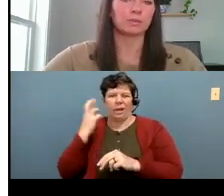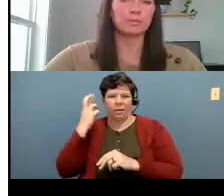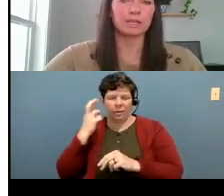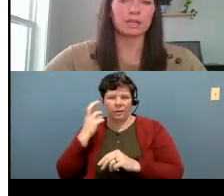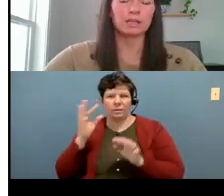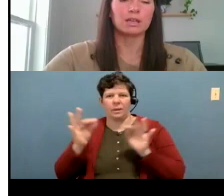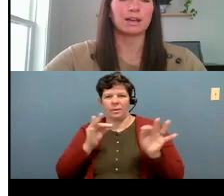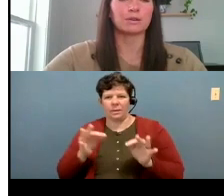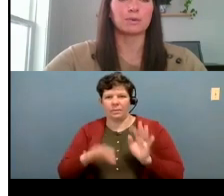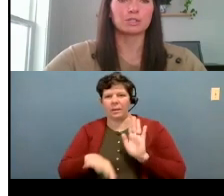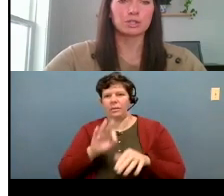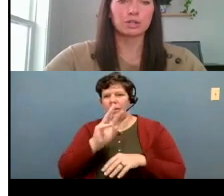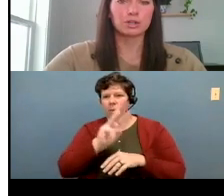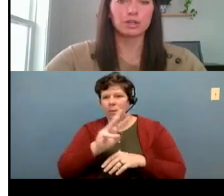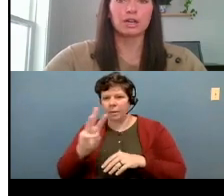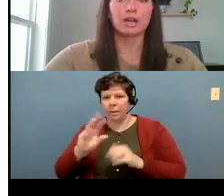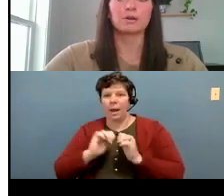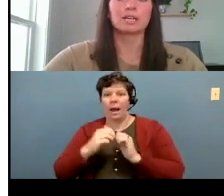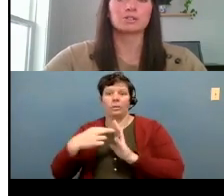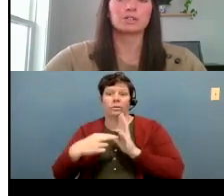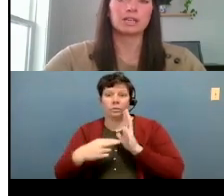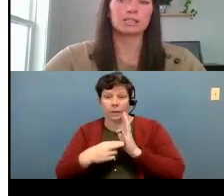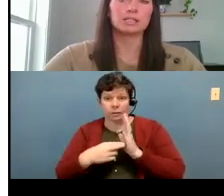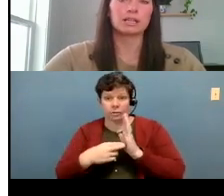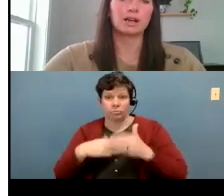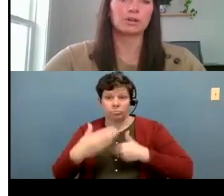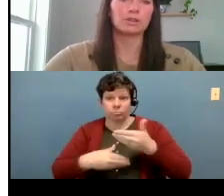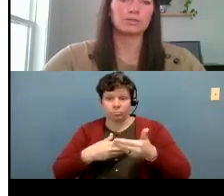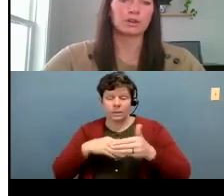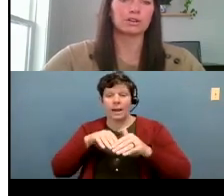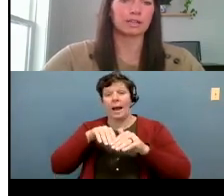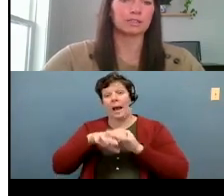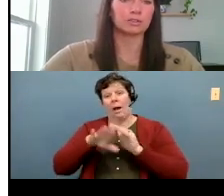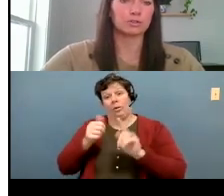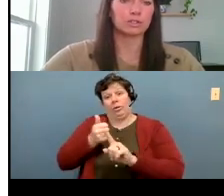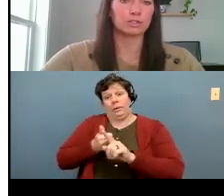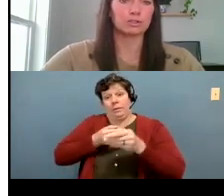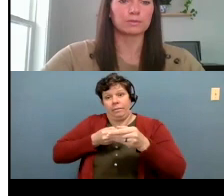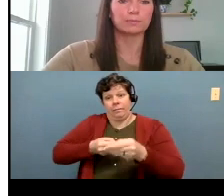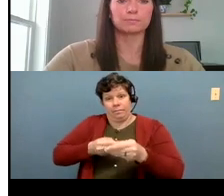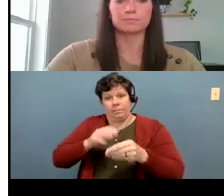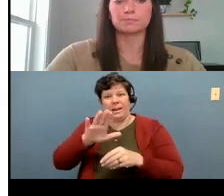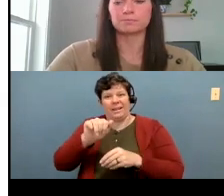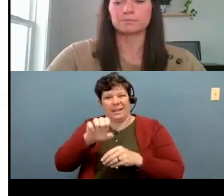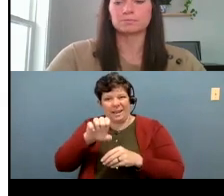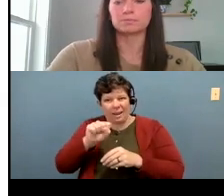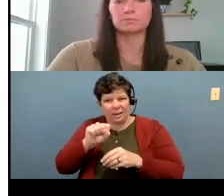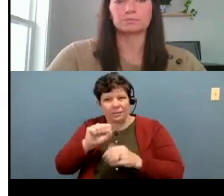find the website, how to register, how to enter cases, and how to use our advanced search features.